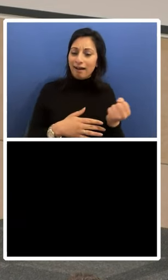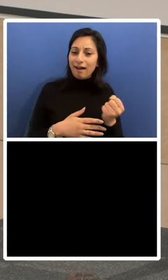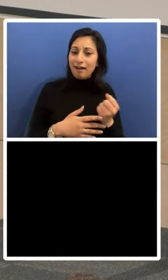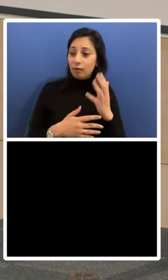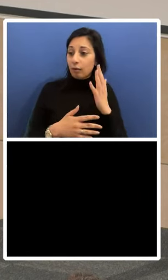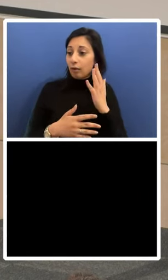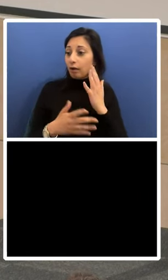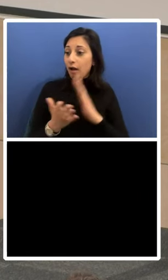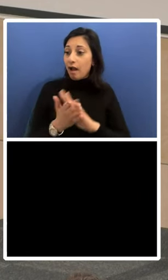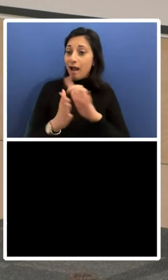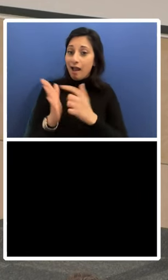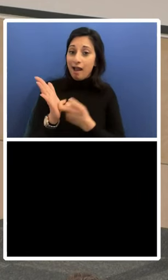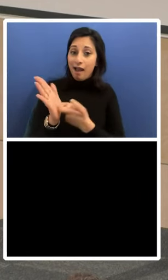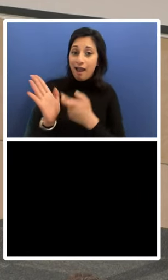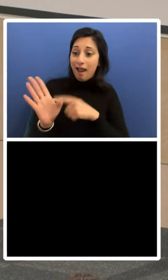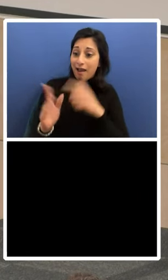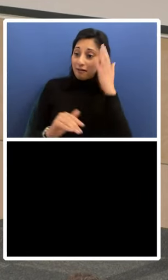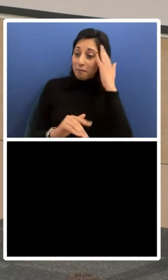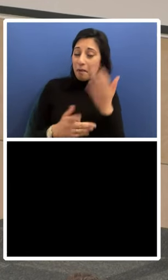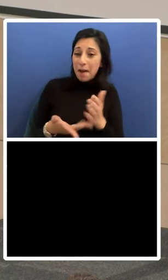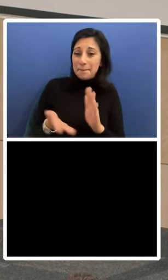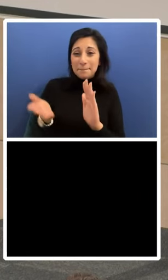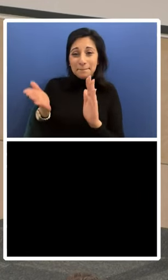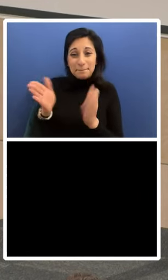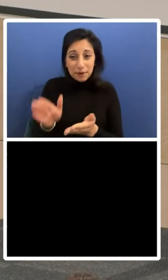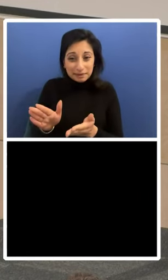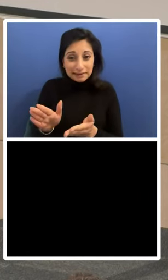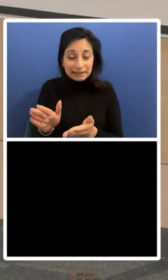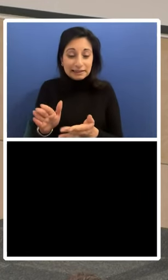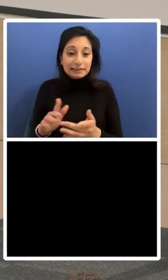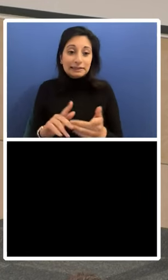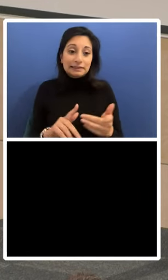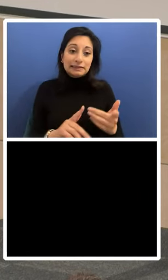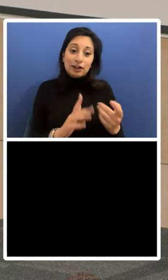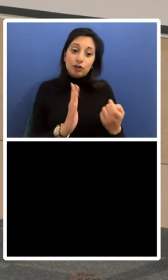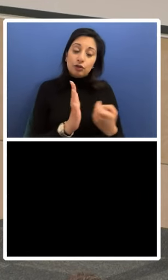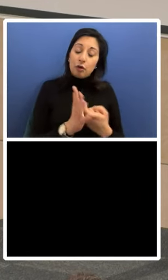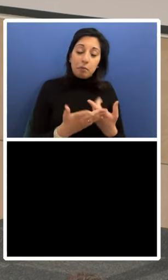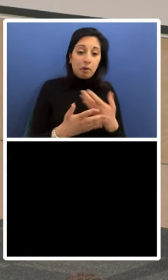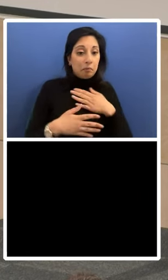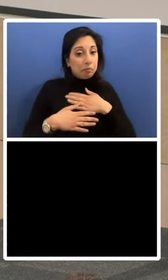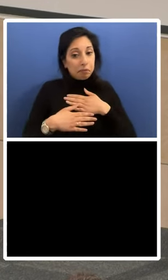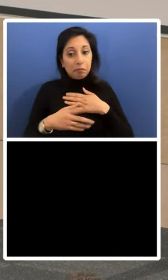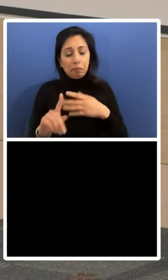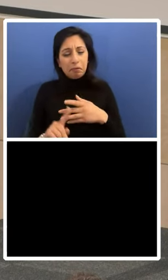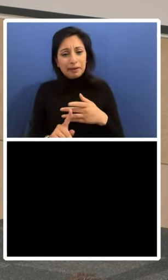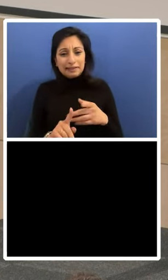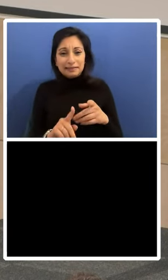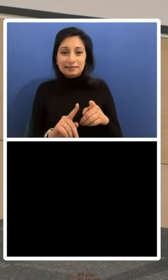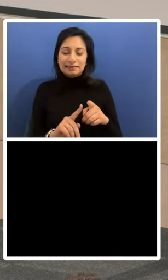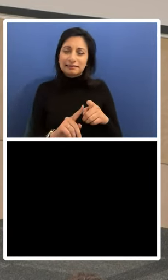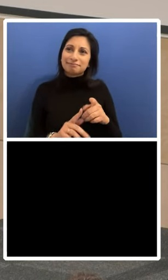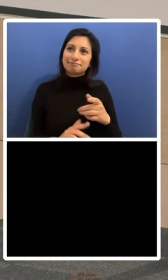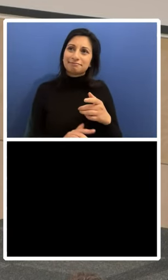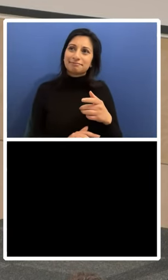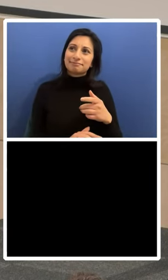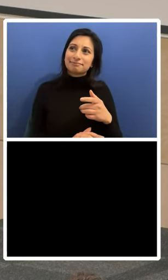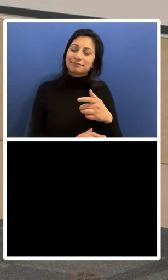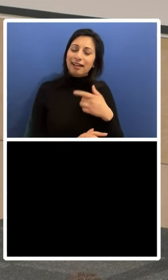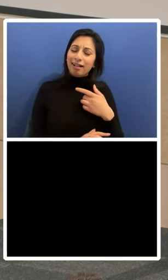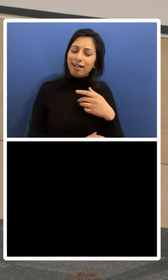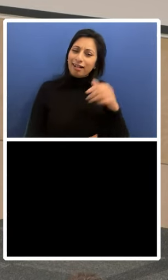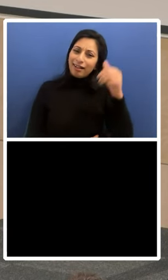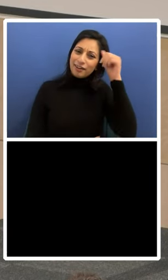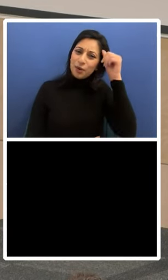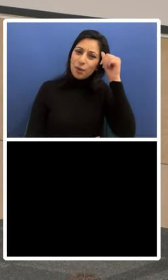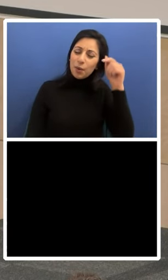towards the end of the book, when I'm in a bad time, he's the guy that comes in. And it's like he knows that he's messed up. There's this one like amazing scene